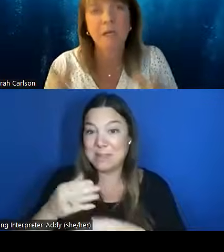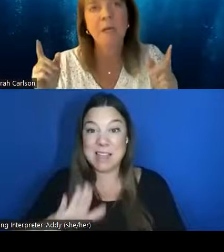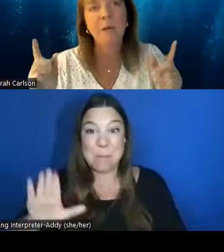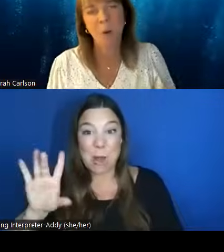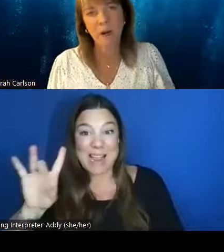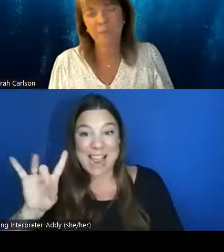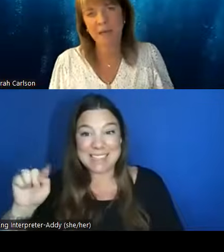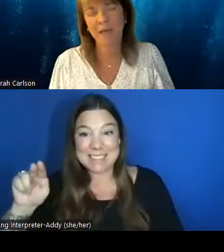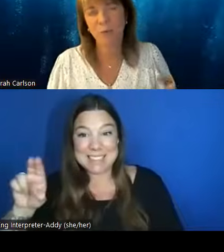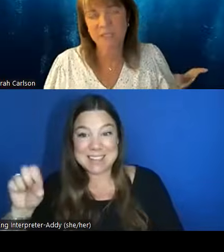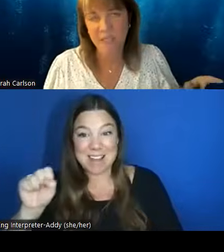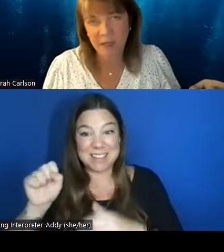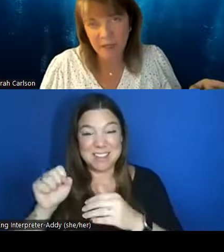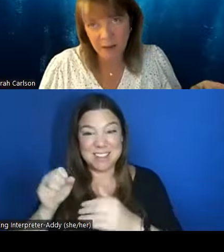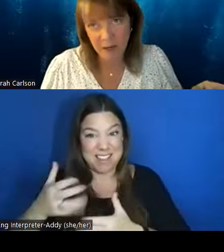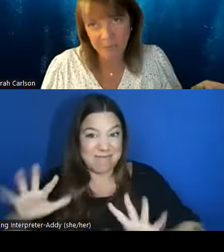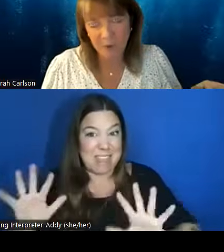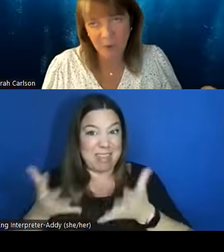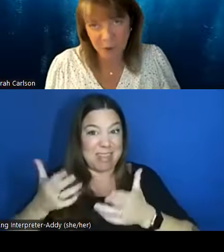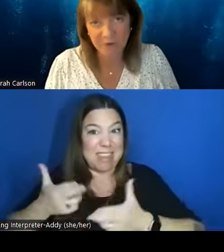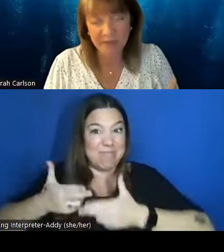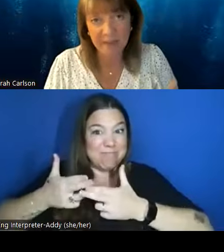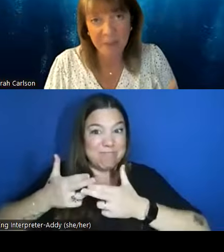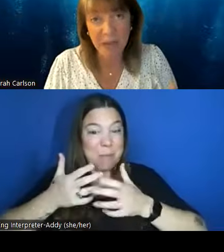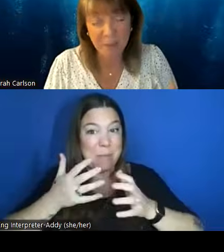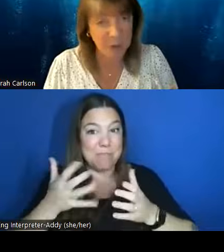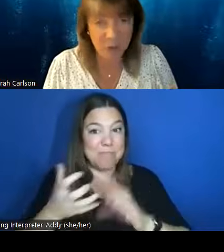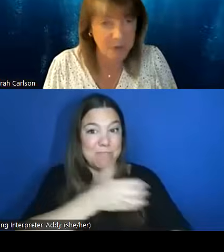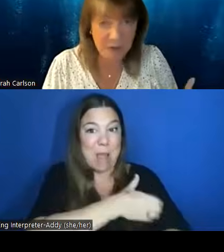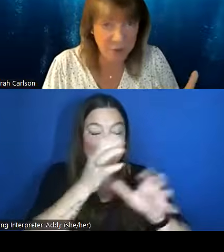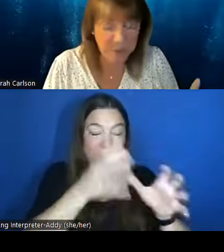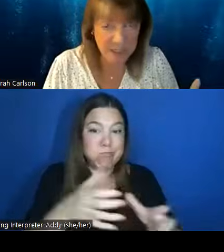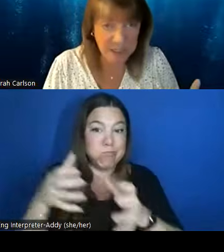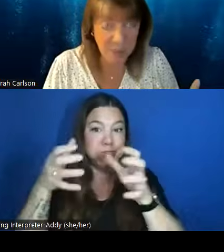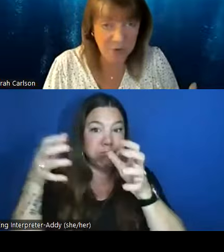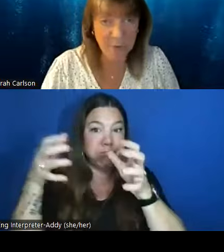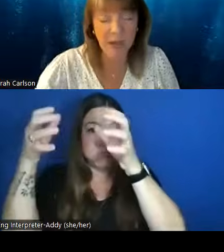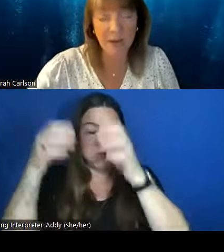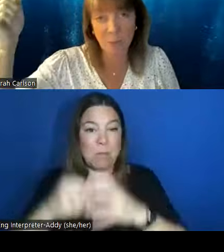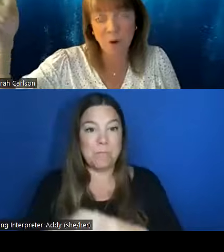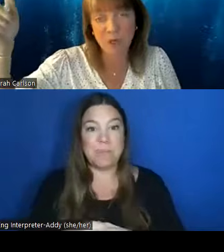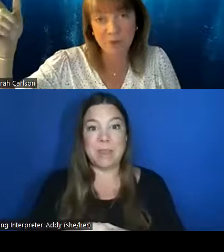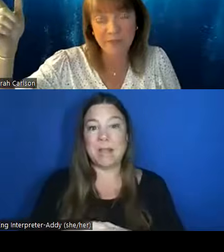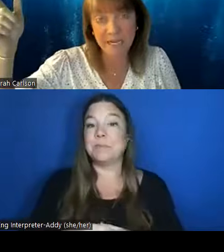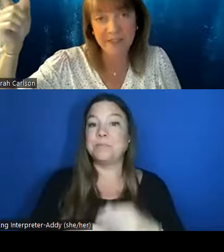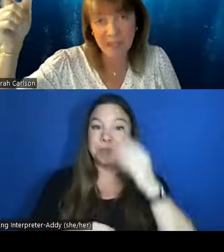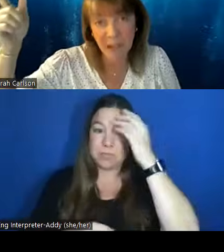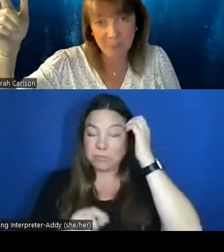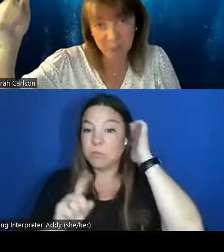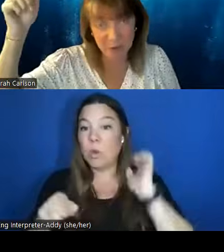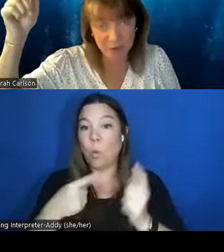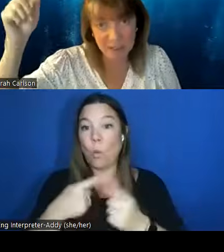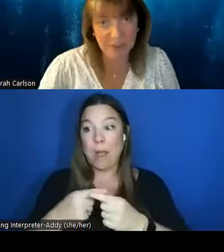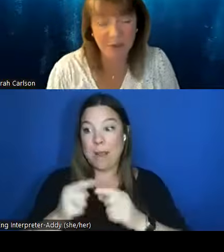lift. But what it meant was that when you inflated the bottom balloons, the drum didn't come off the bottom. When you inflated the